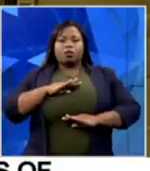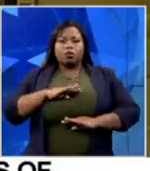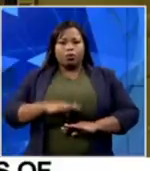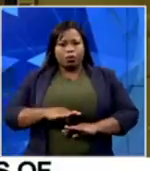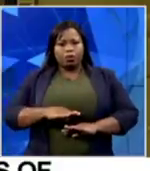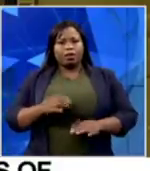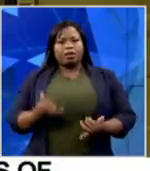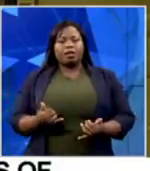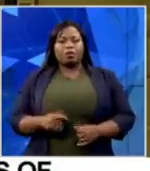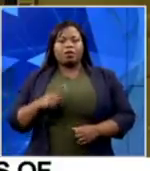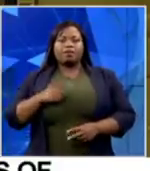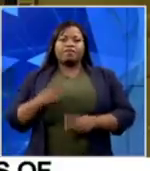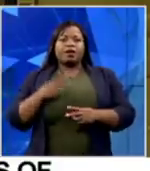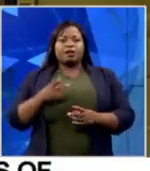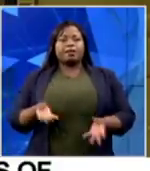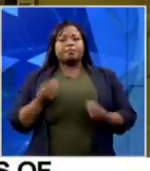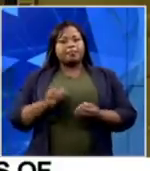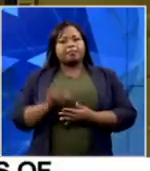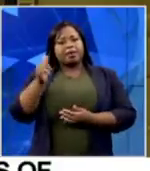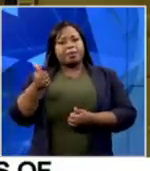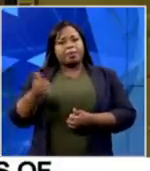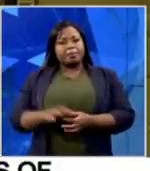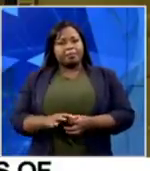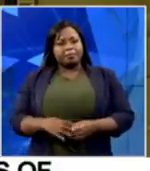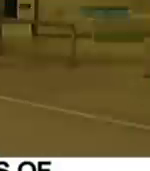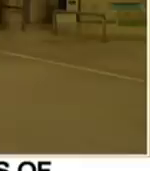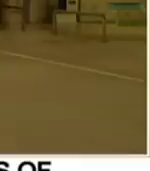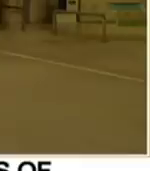over the world to finally get flights going back home.